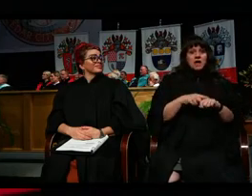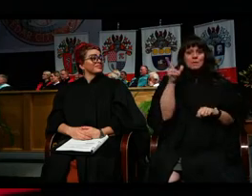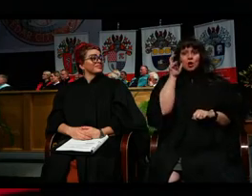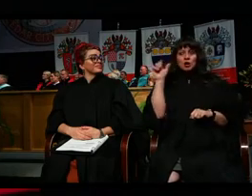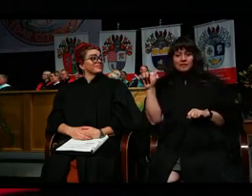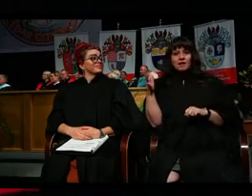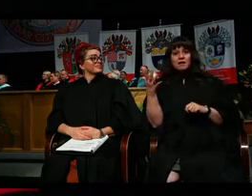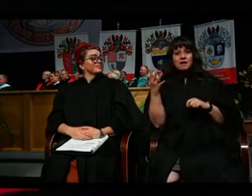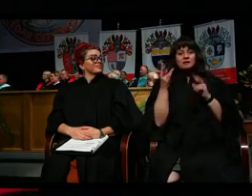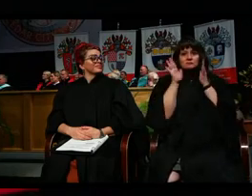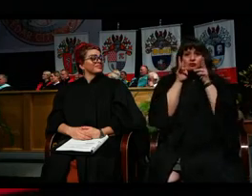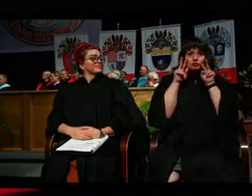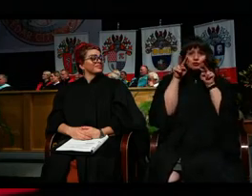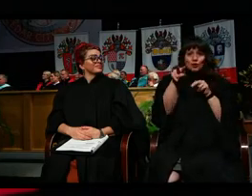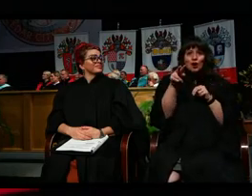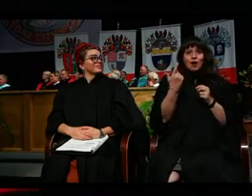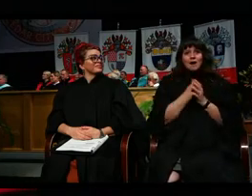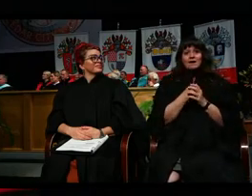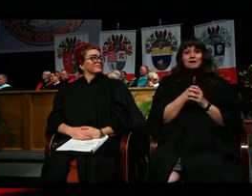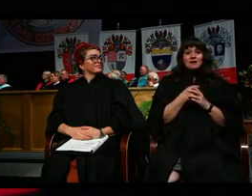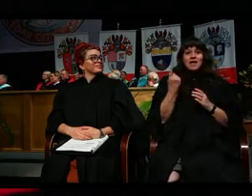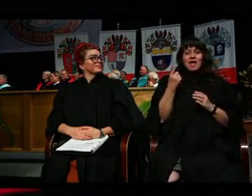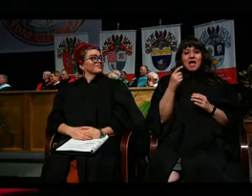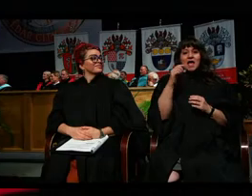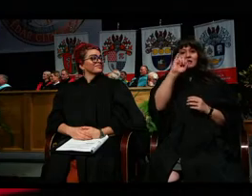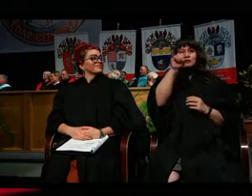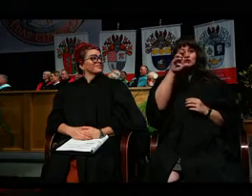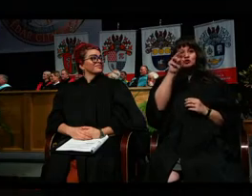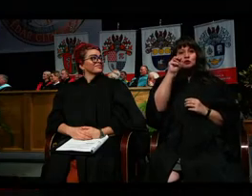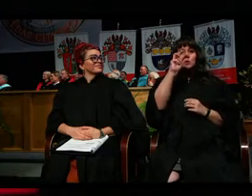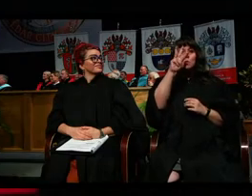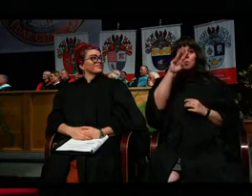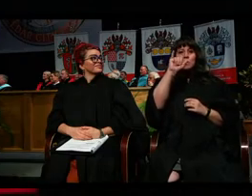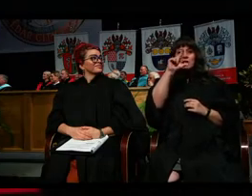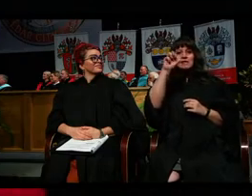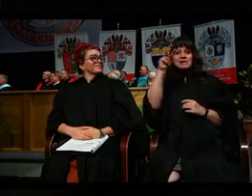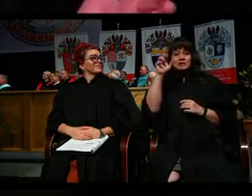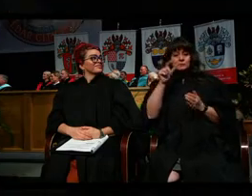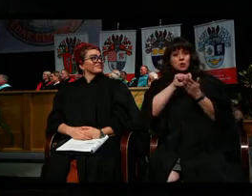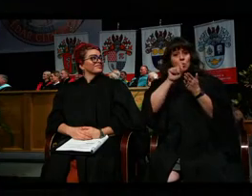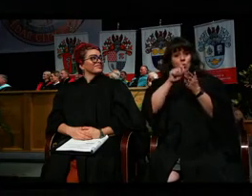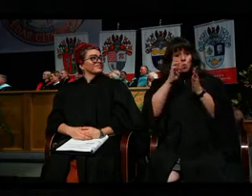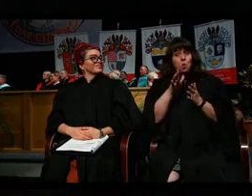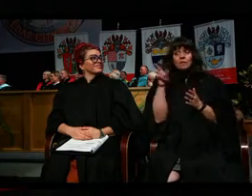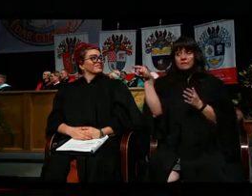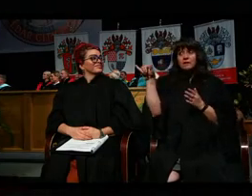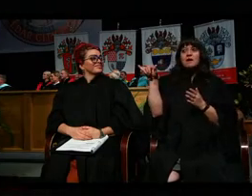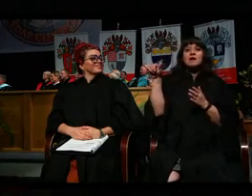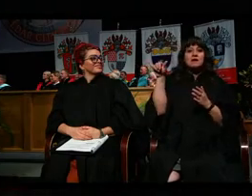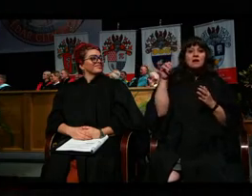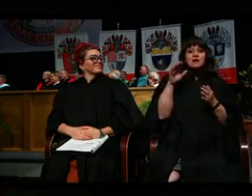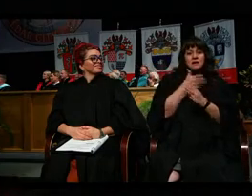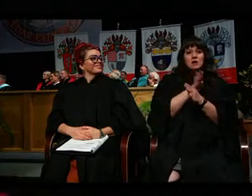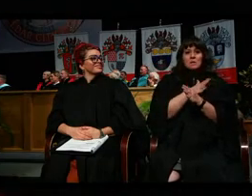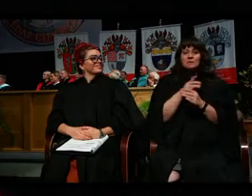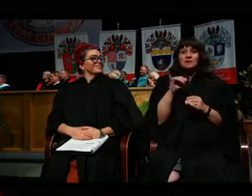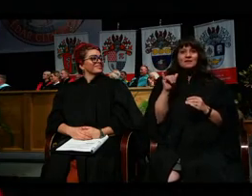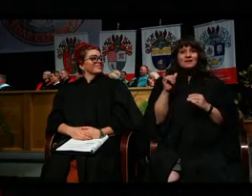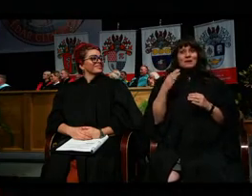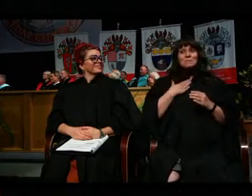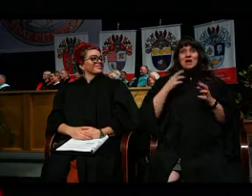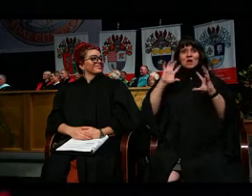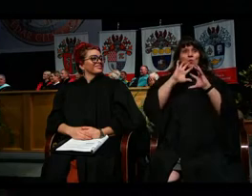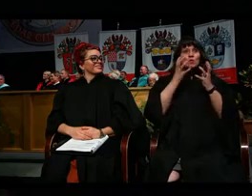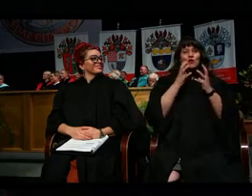was hosting John Williams, the composer of that number. So it's pretty cool when all my worlds collide here today that that number